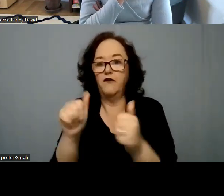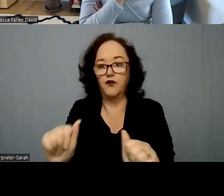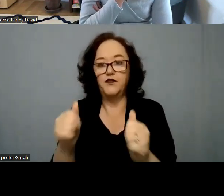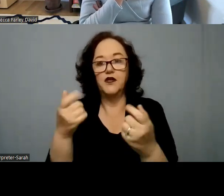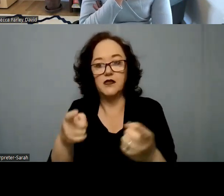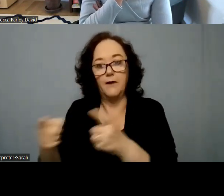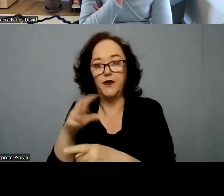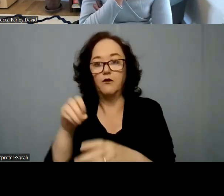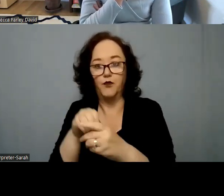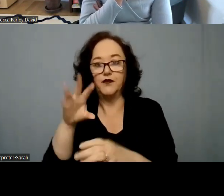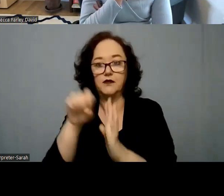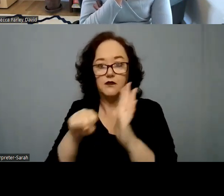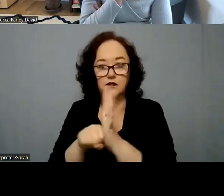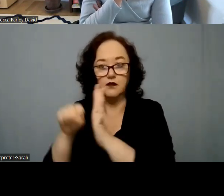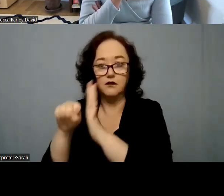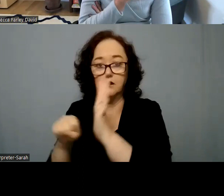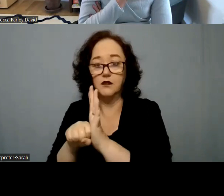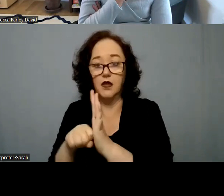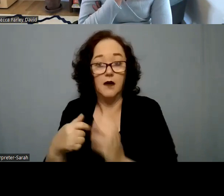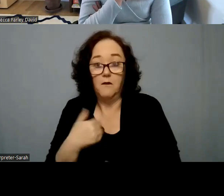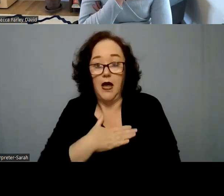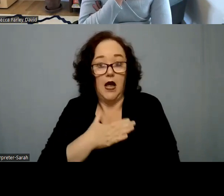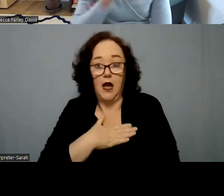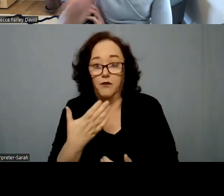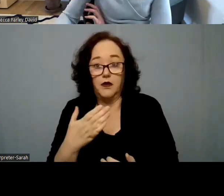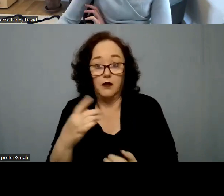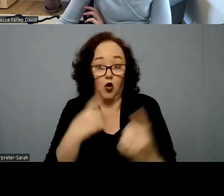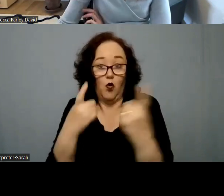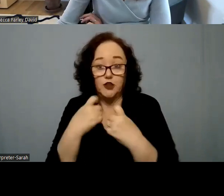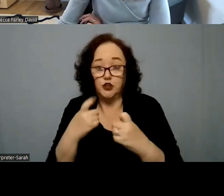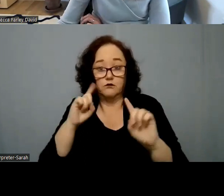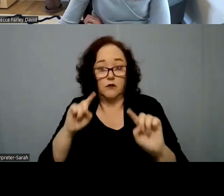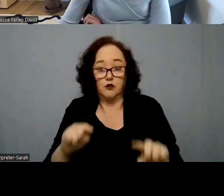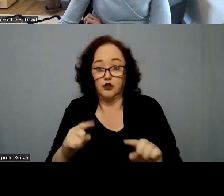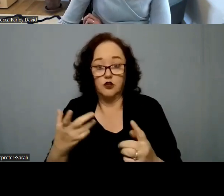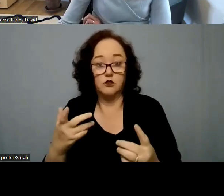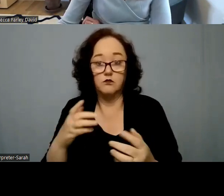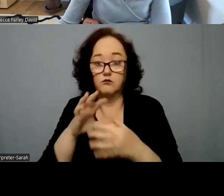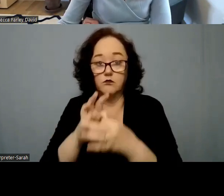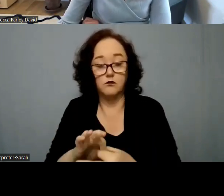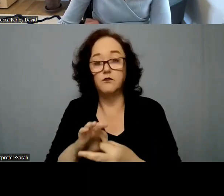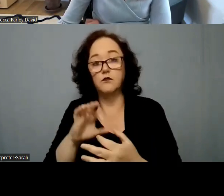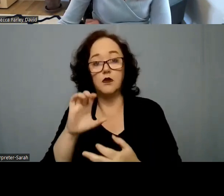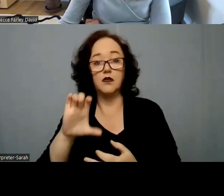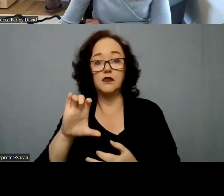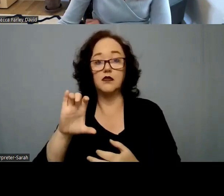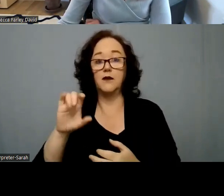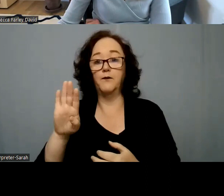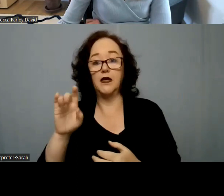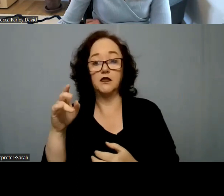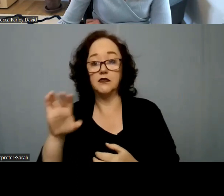well. And I'm happy to take questions about the state landscape around CCBHC implementation. So please put those in the chat